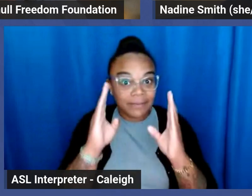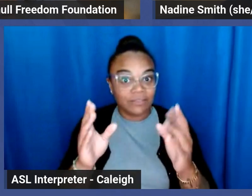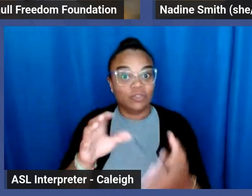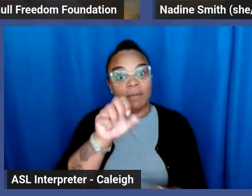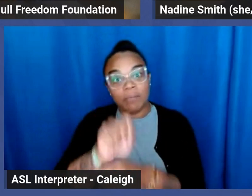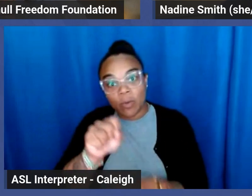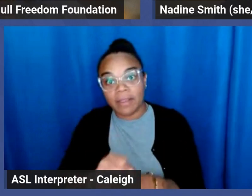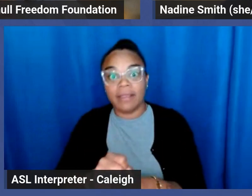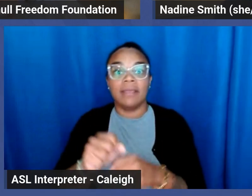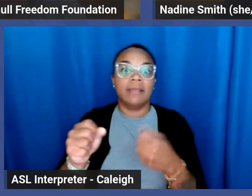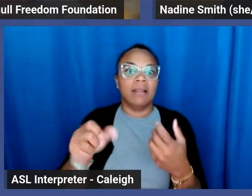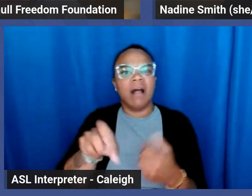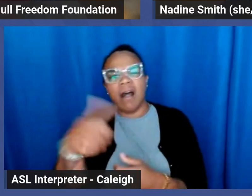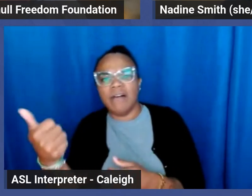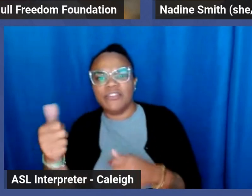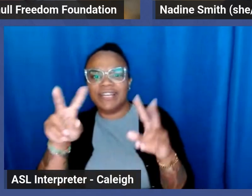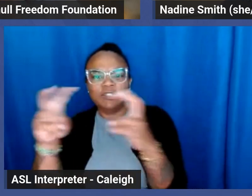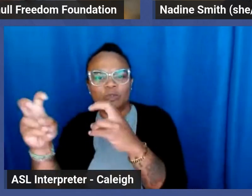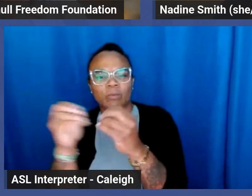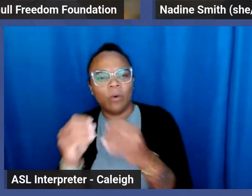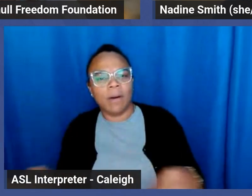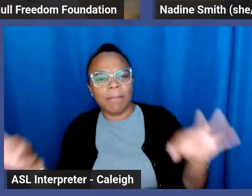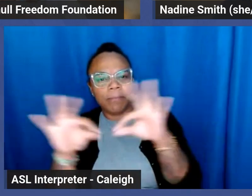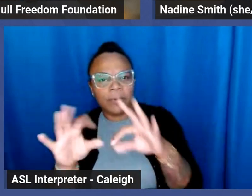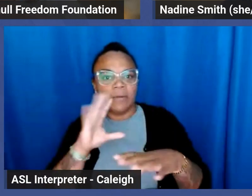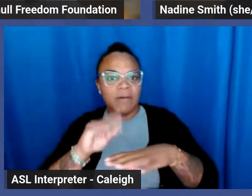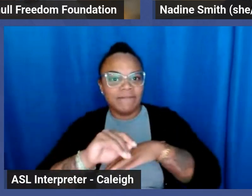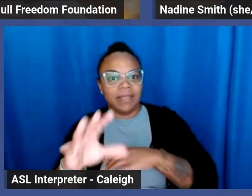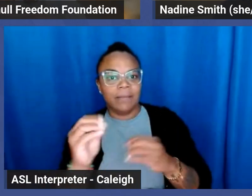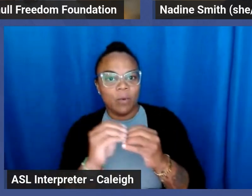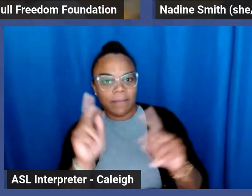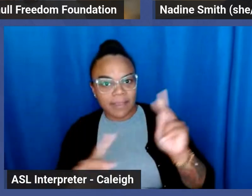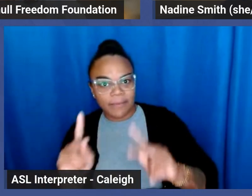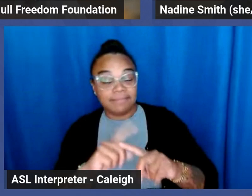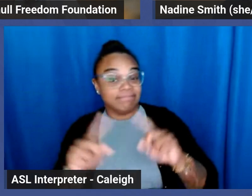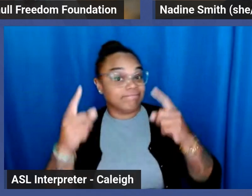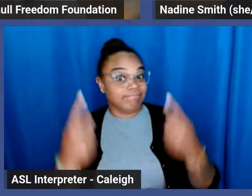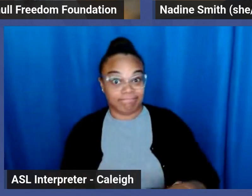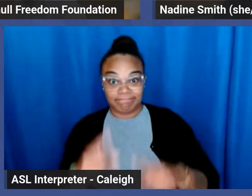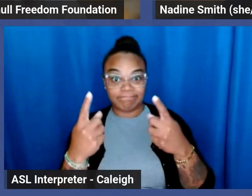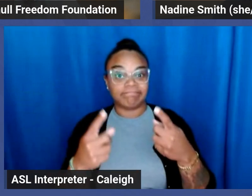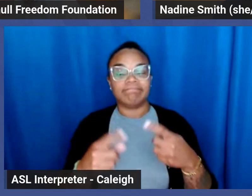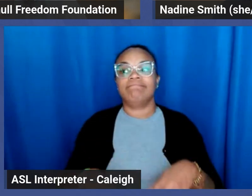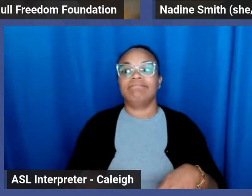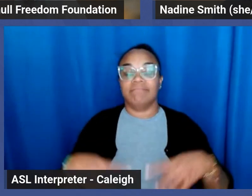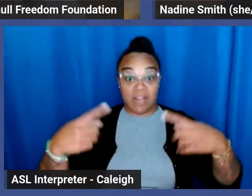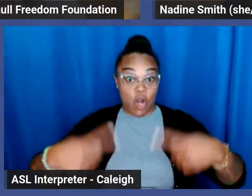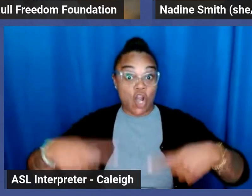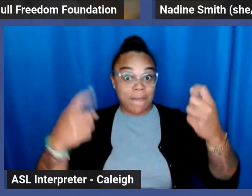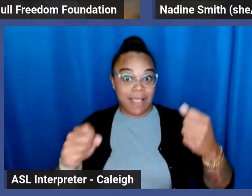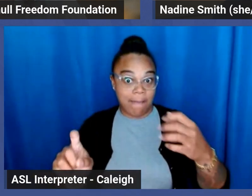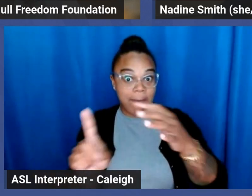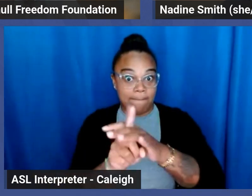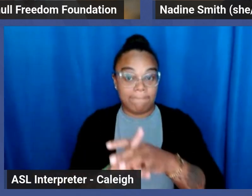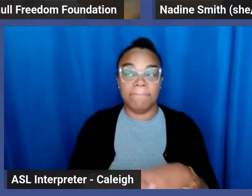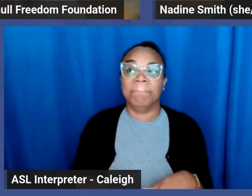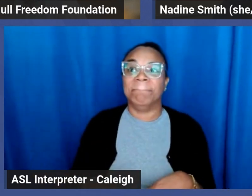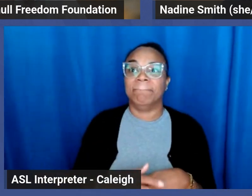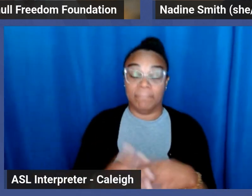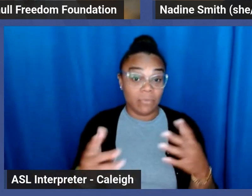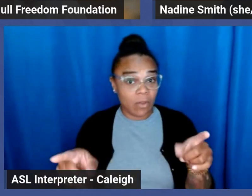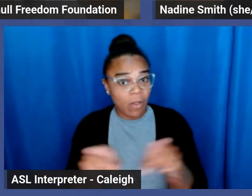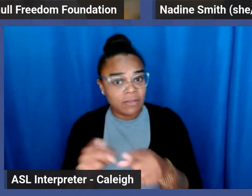affect more people, et cetera. And there was an argument that, equally valid, that said, these